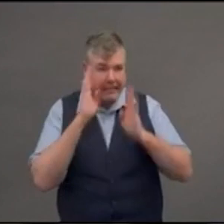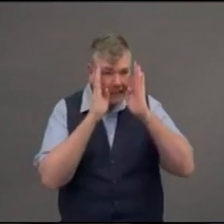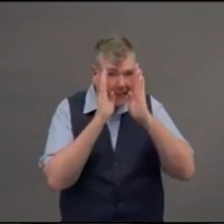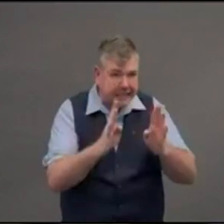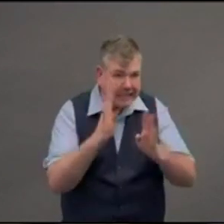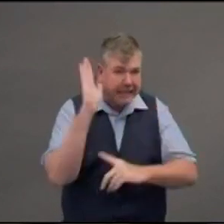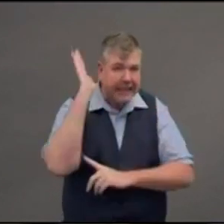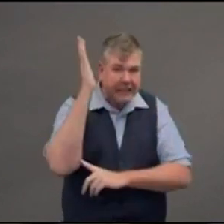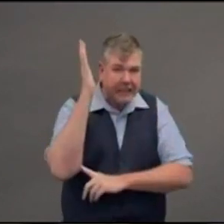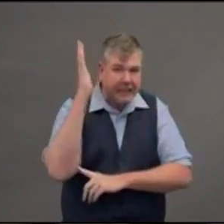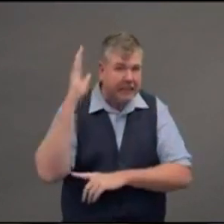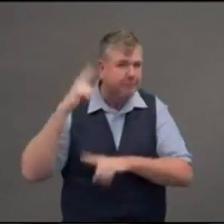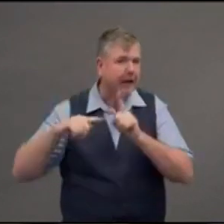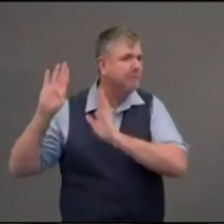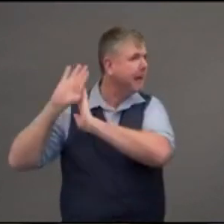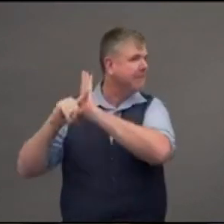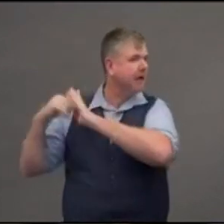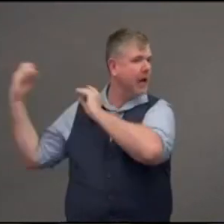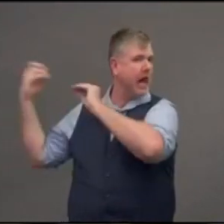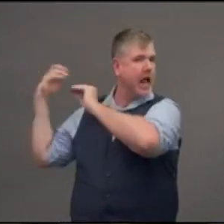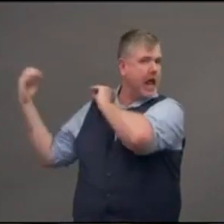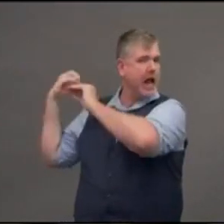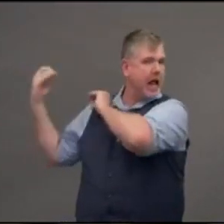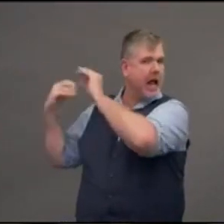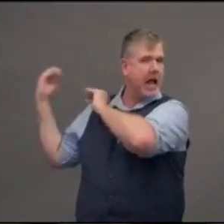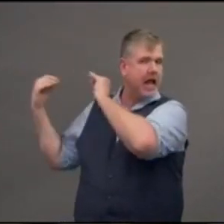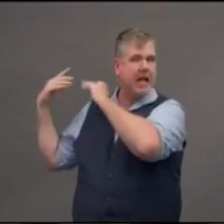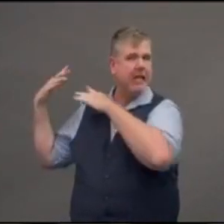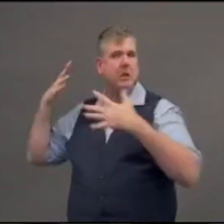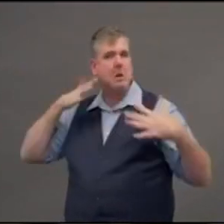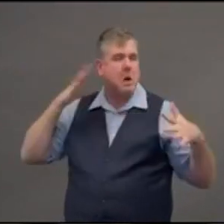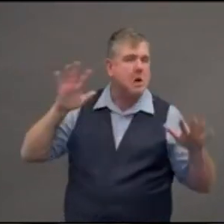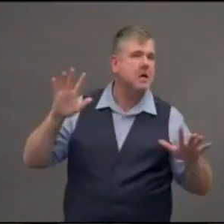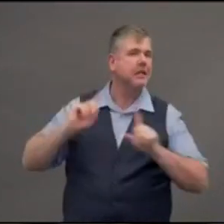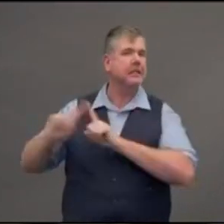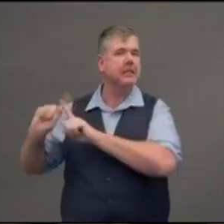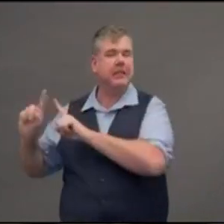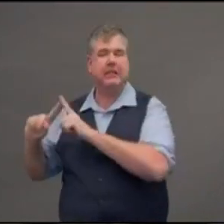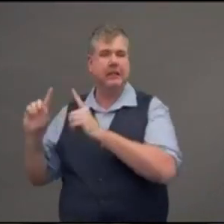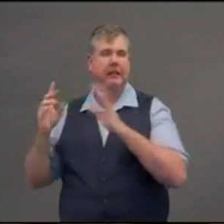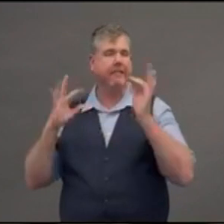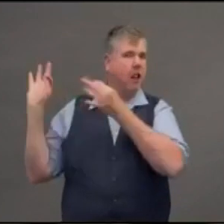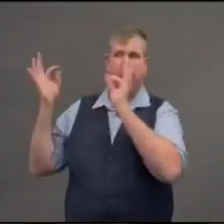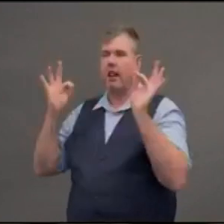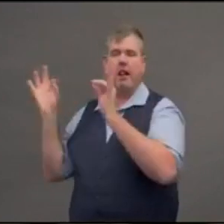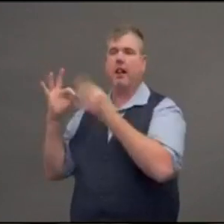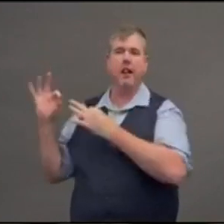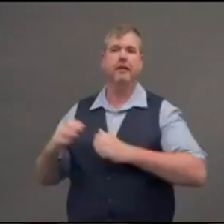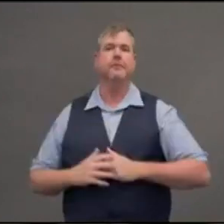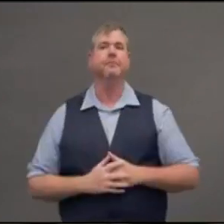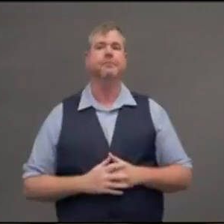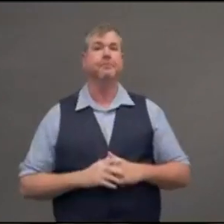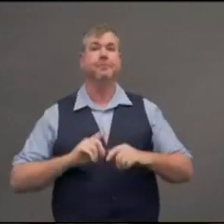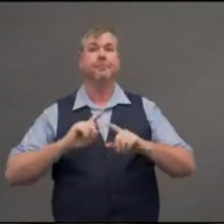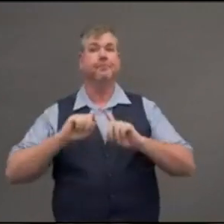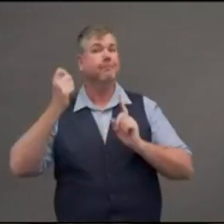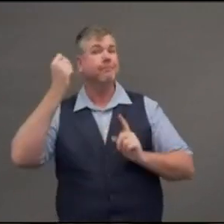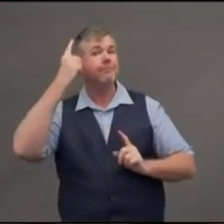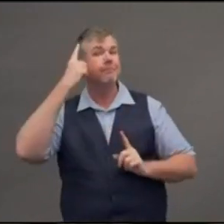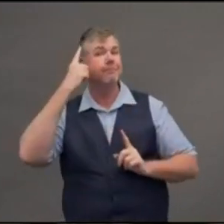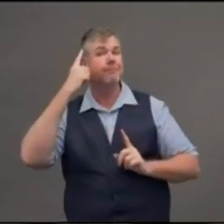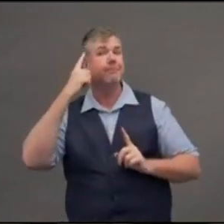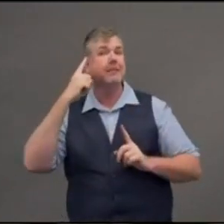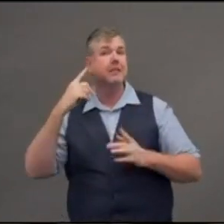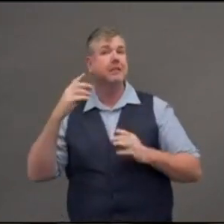of younger siblings making a lot of noise. But I think with a lot of support from my teachers,